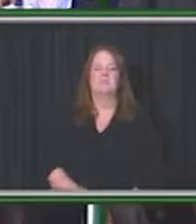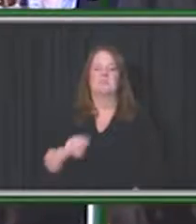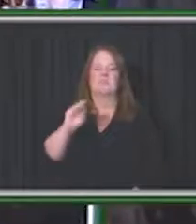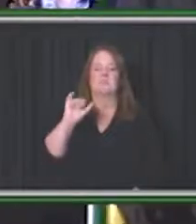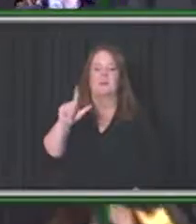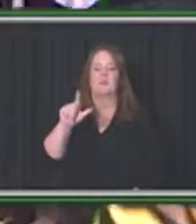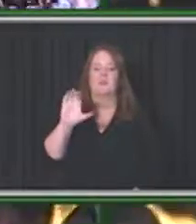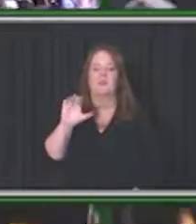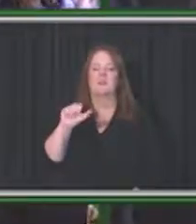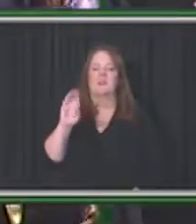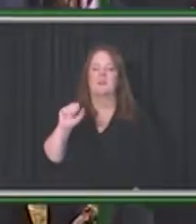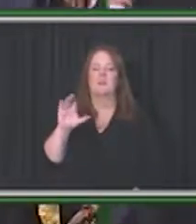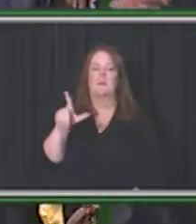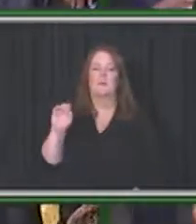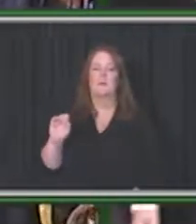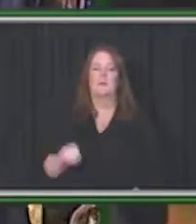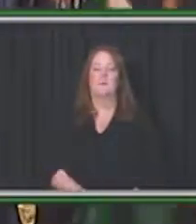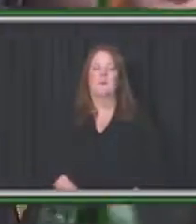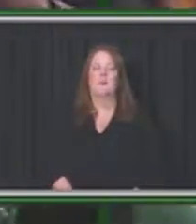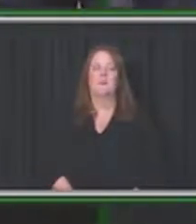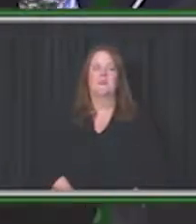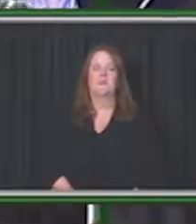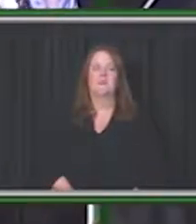Michael Caballero.